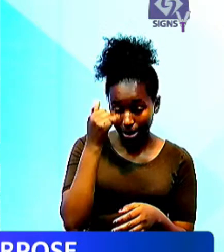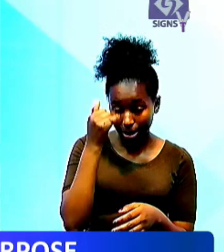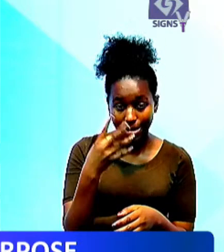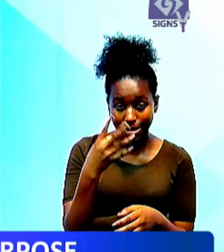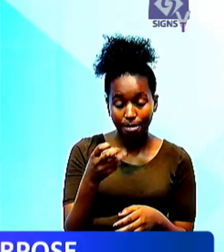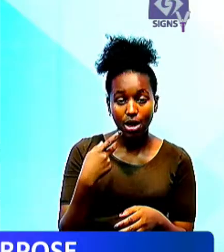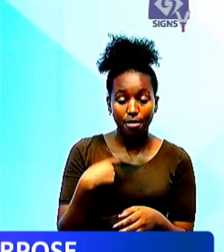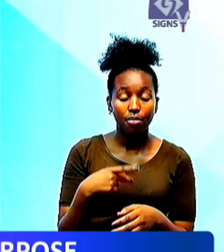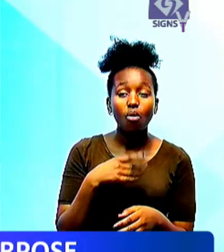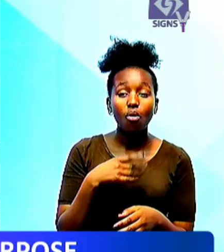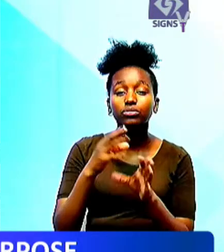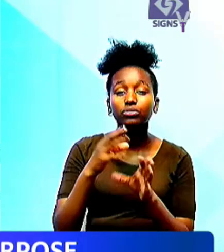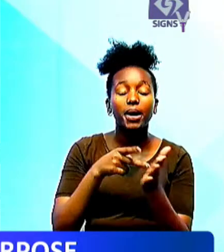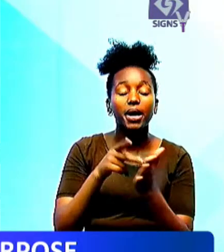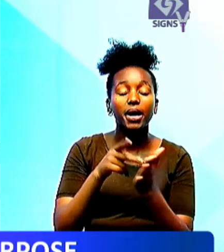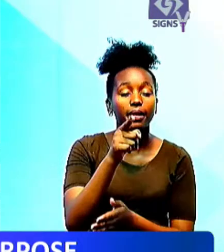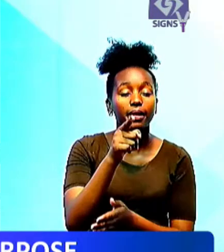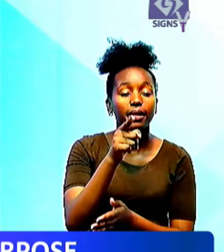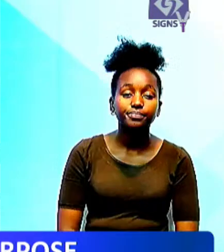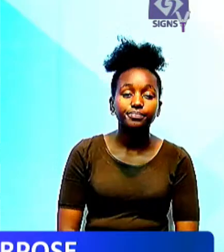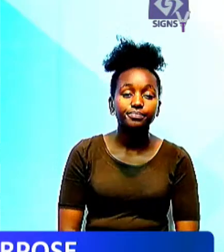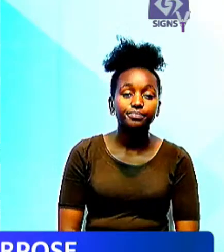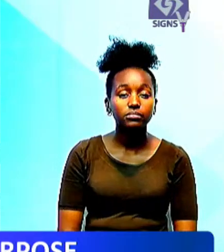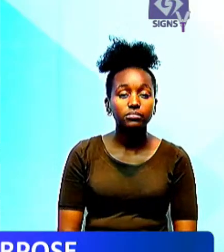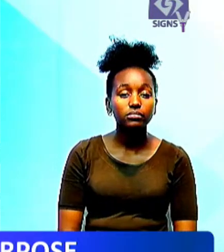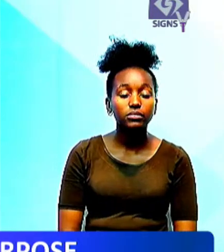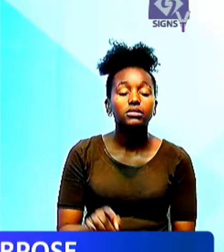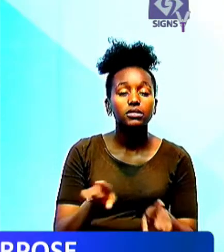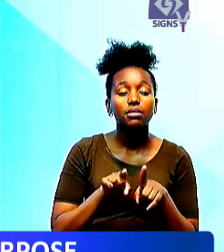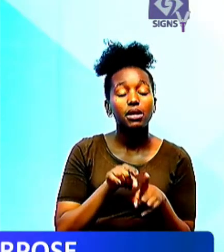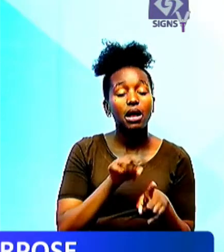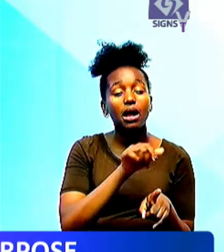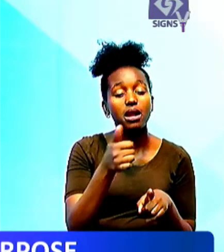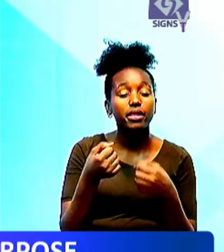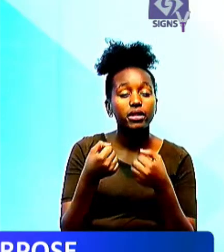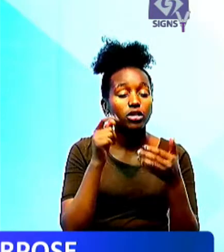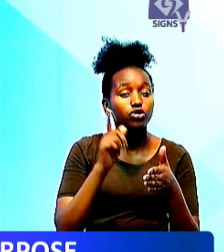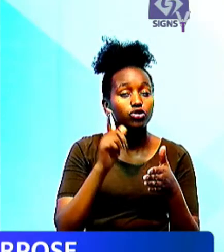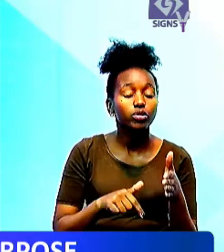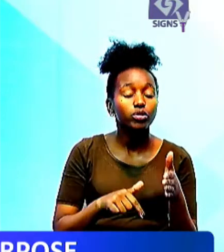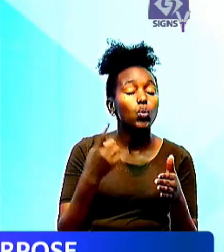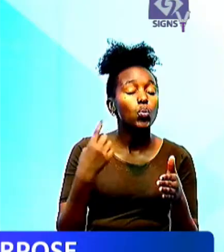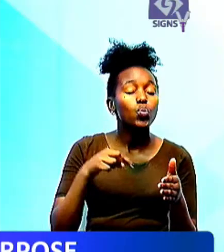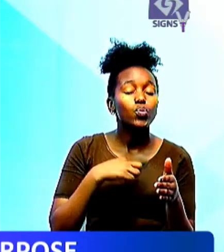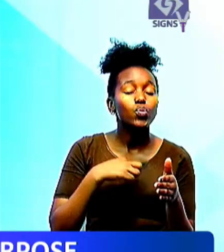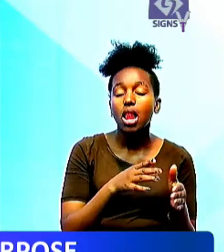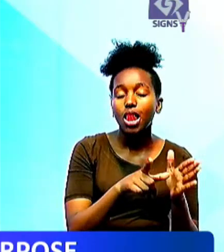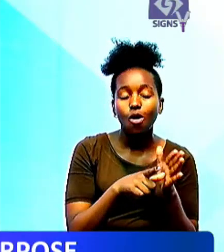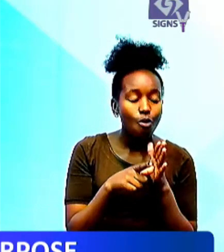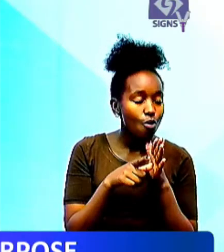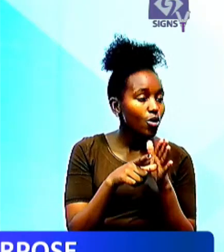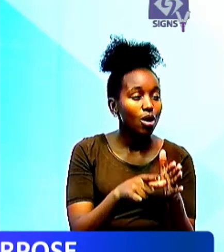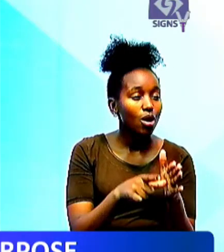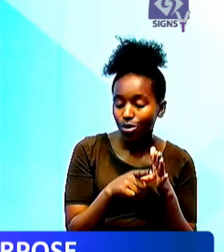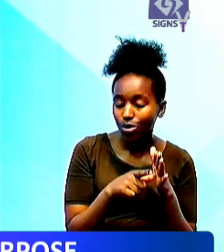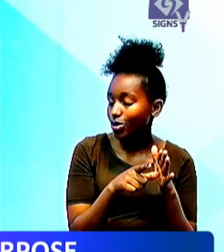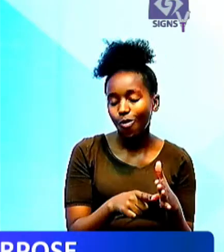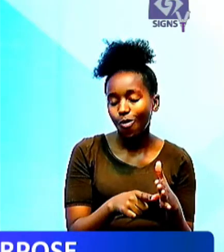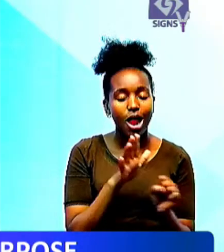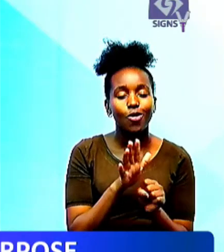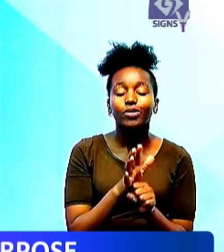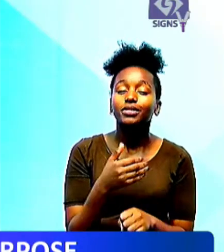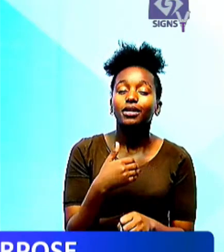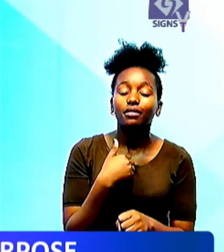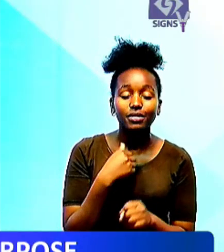hence that we always, and then the other challenge is in terms of the loans. We have taken loans that are maturing. These loans,